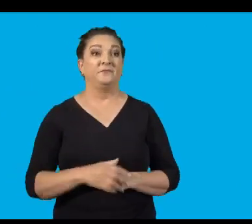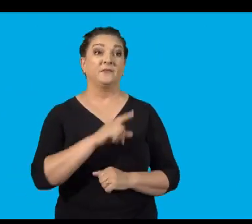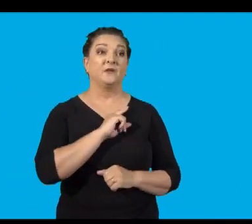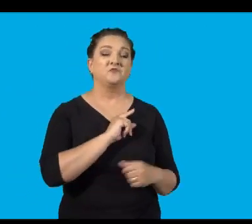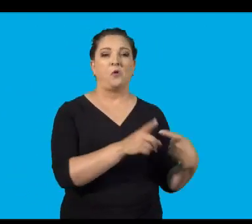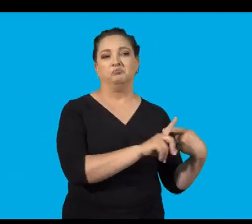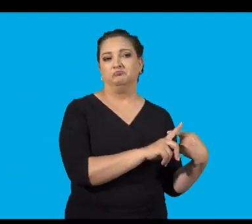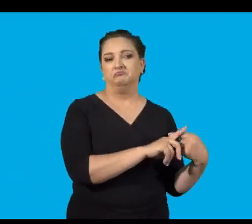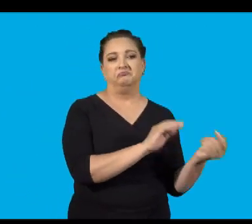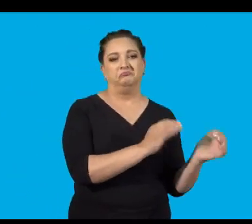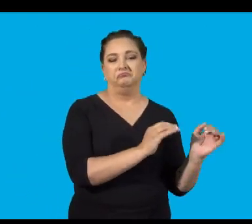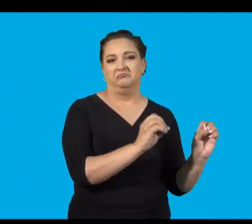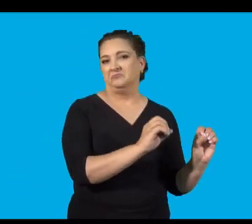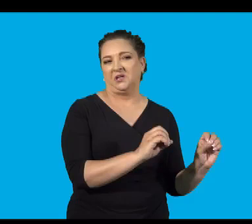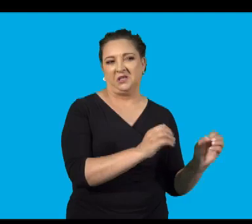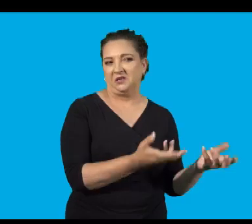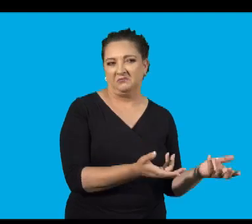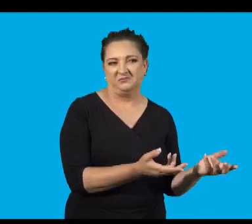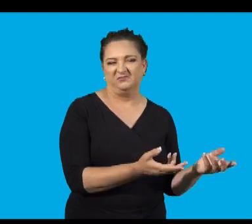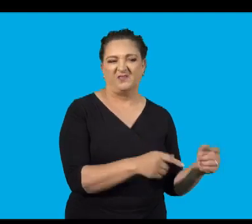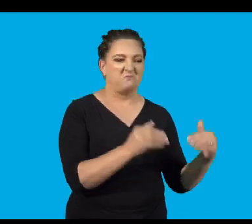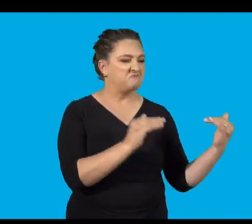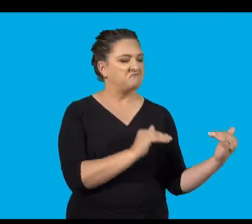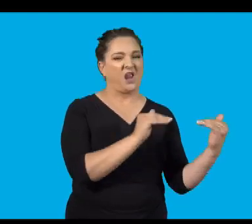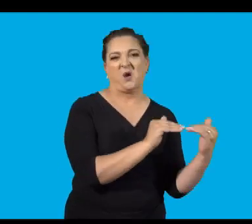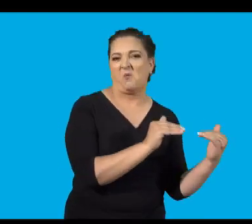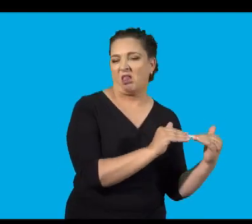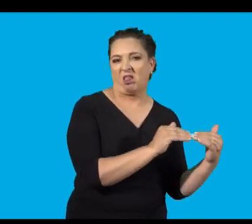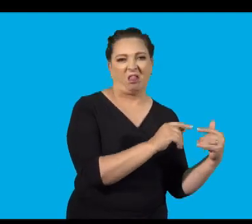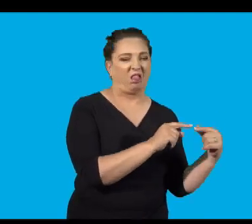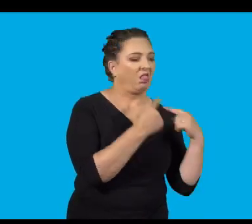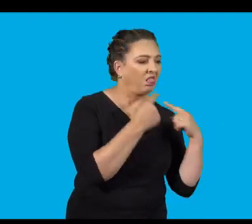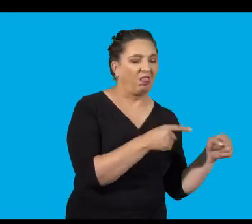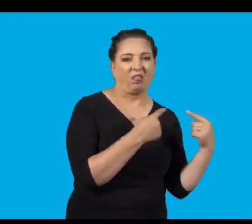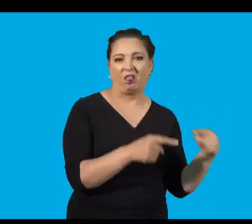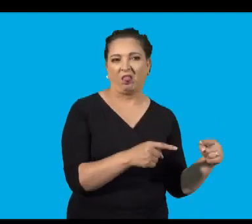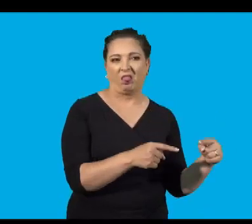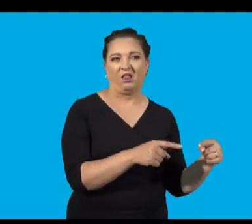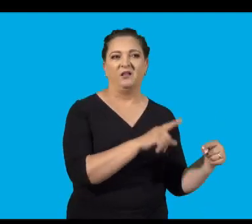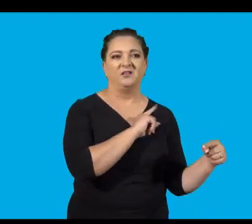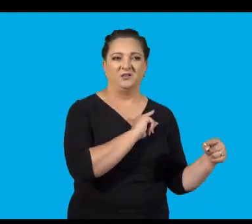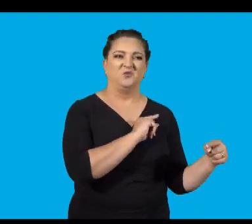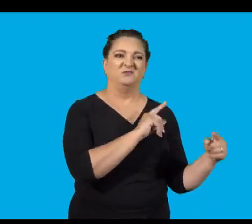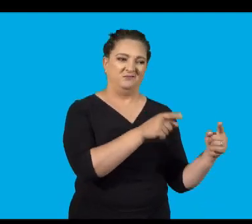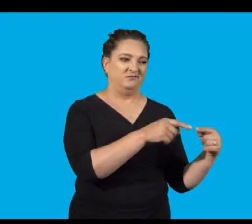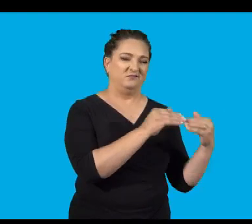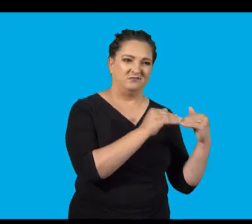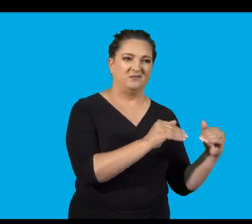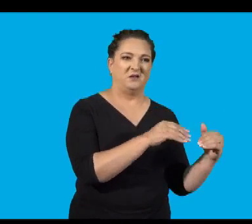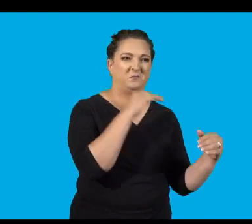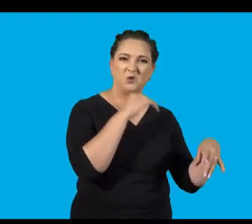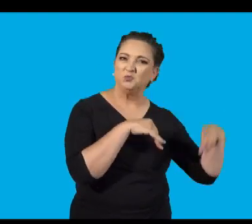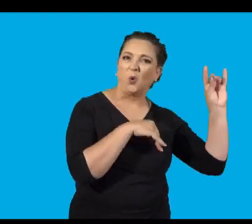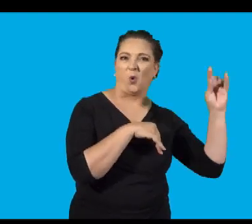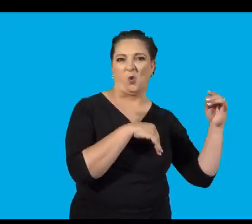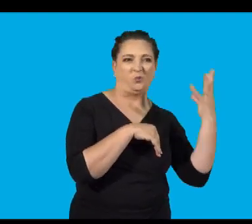the positive, there's no comparison. The entities are equal in status, and the adjective or the adverb stays in its pure form, like